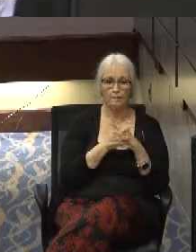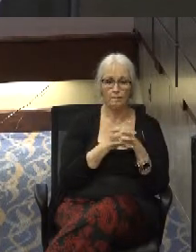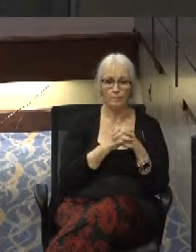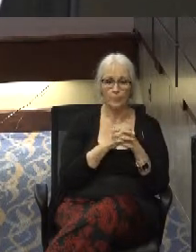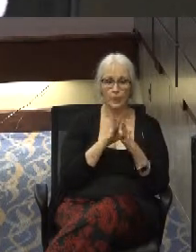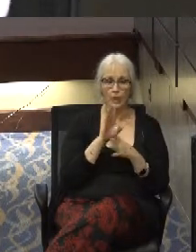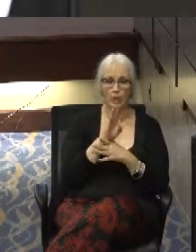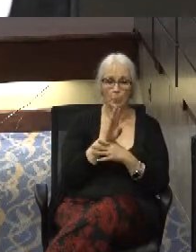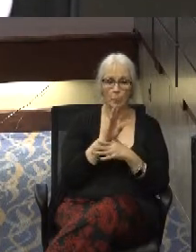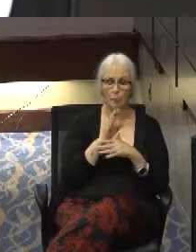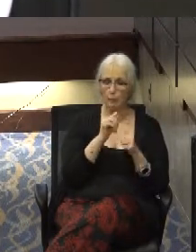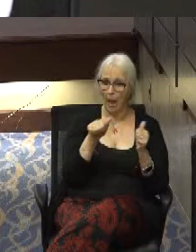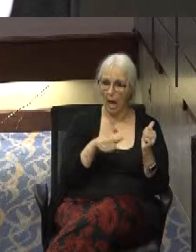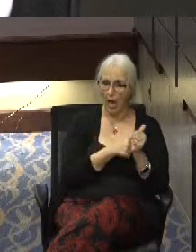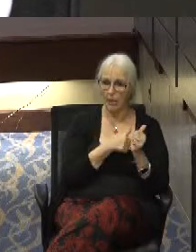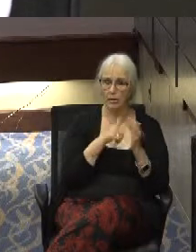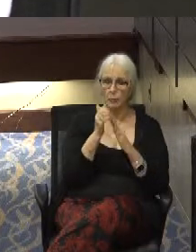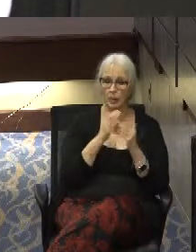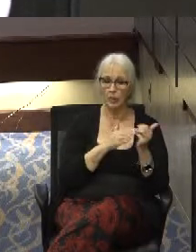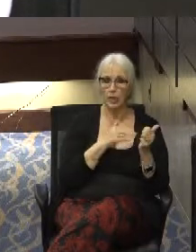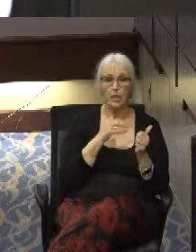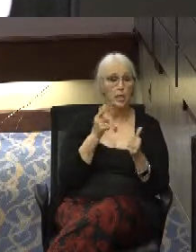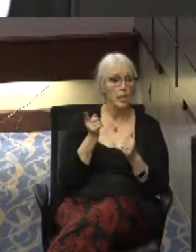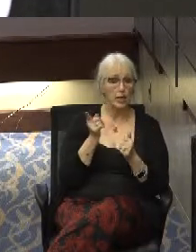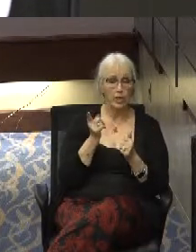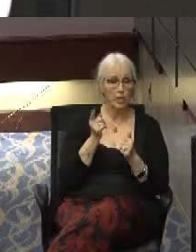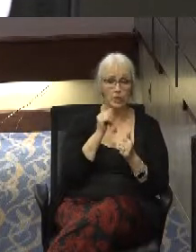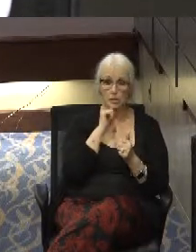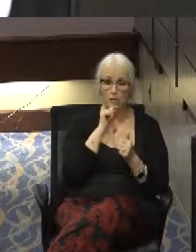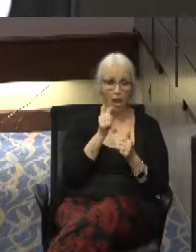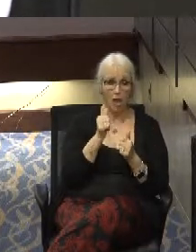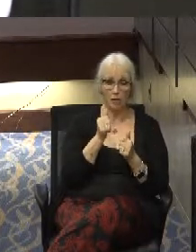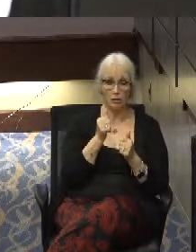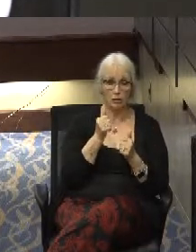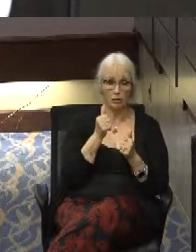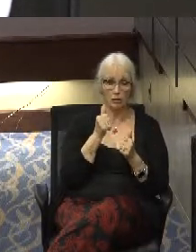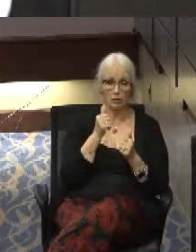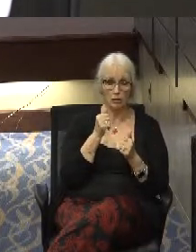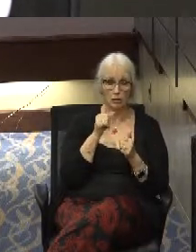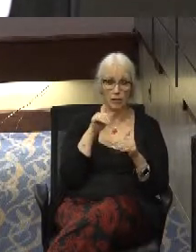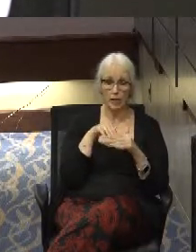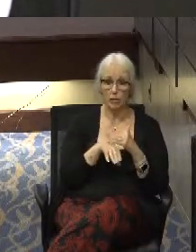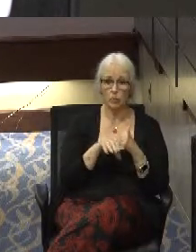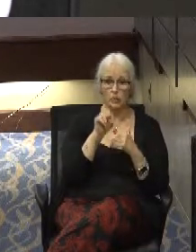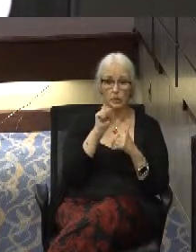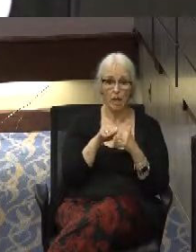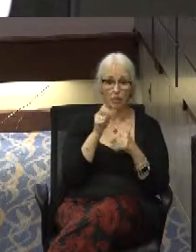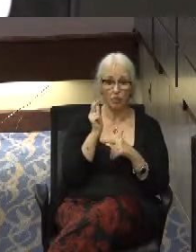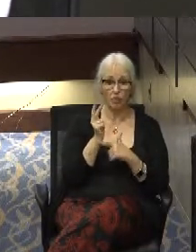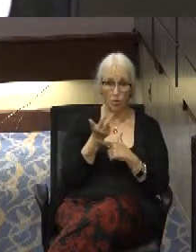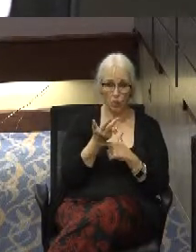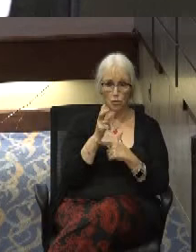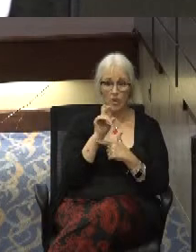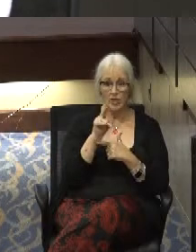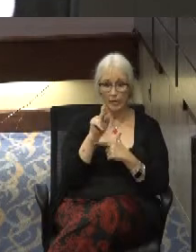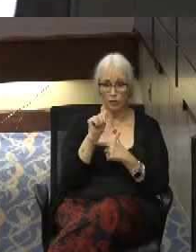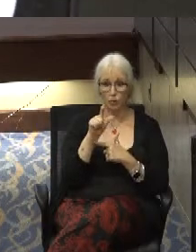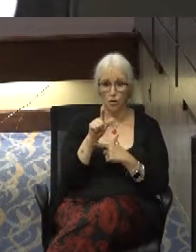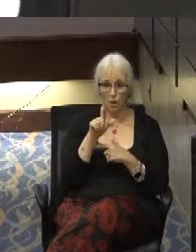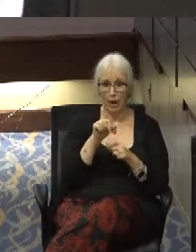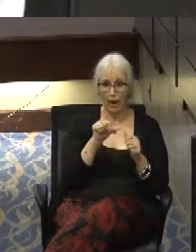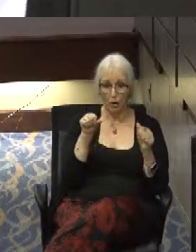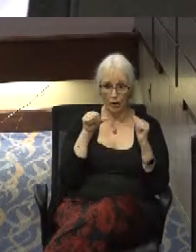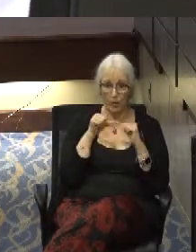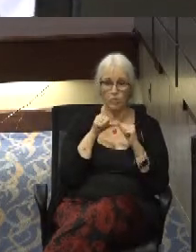building. He would not be going back into the South Third Street residential area. There's